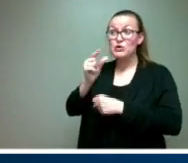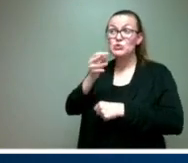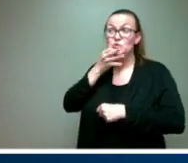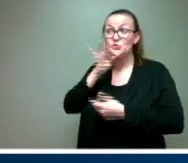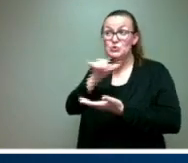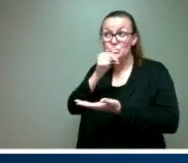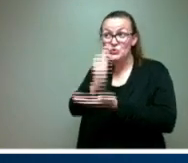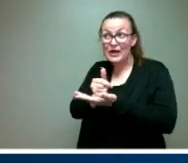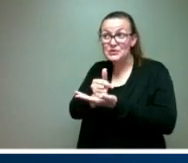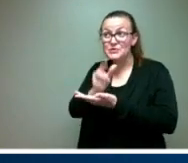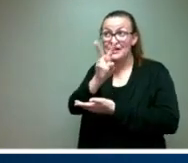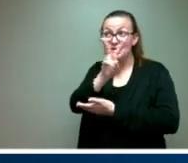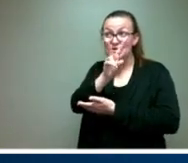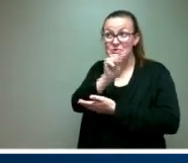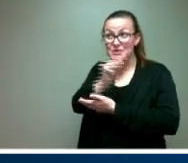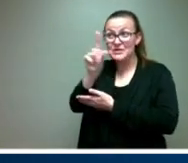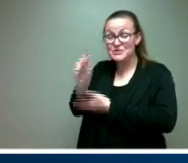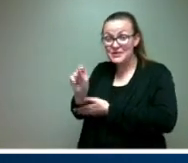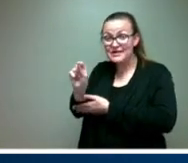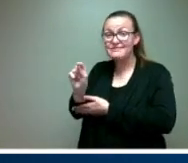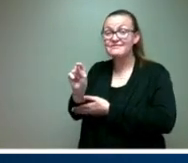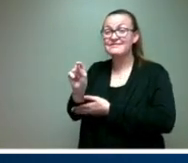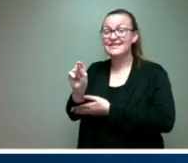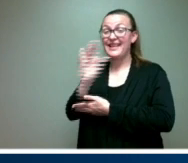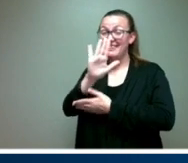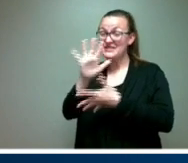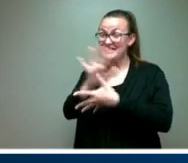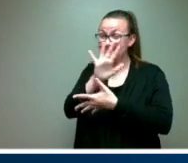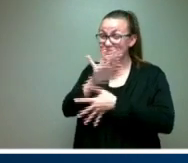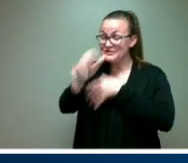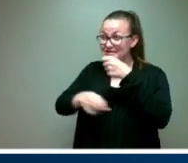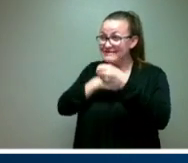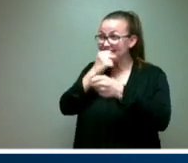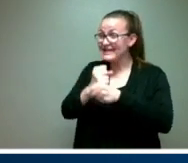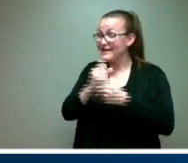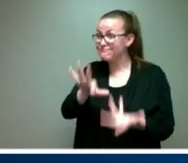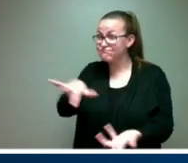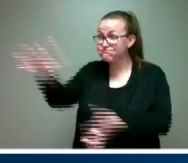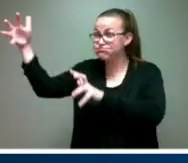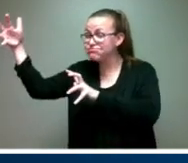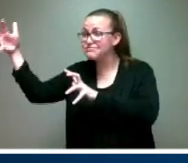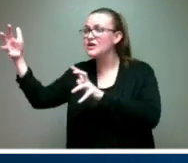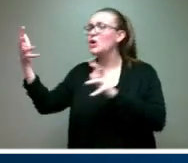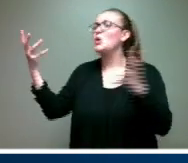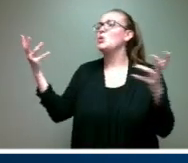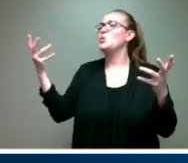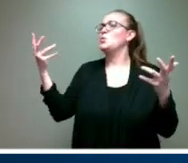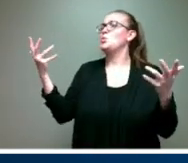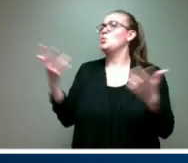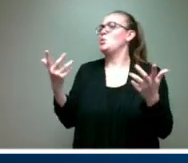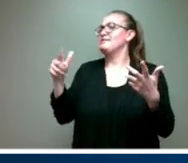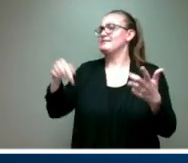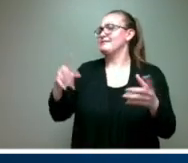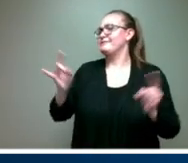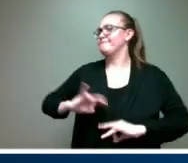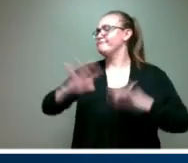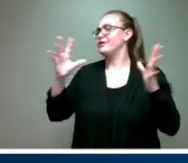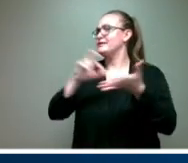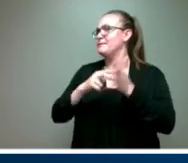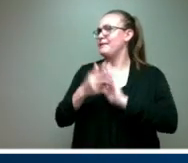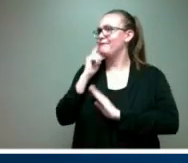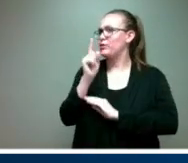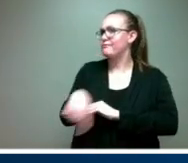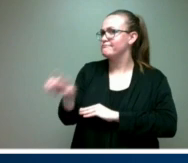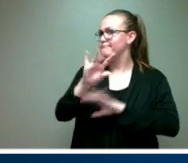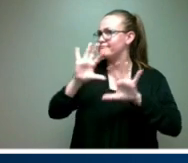Yeah. This is not how they expected to end their senior year. Dr. Dixon, what does this health crisis mean for our seniors and their graduation? Oh my gosh.